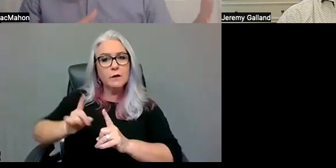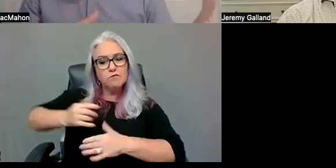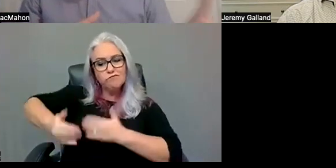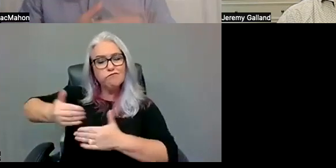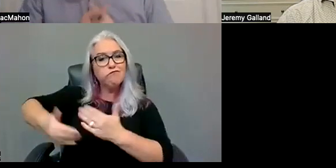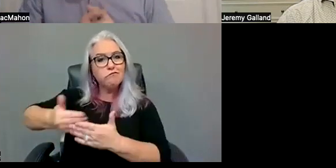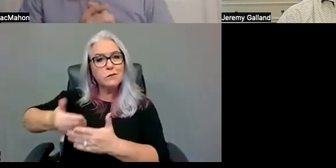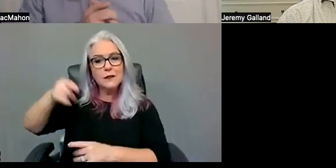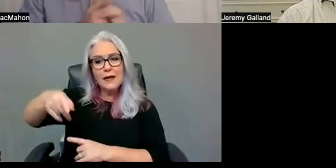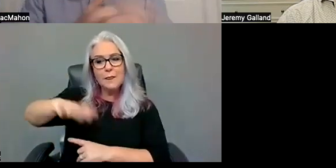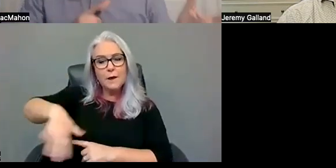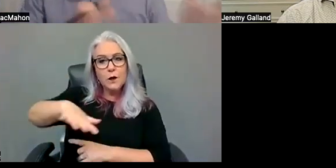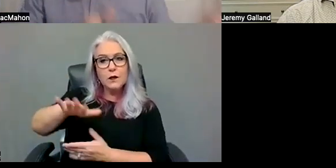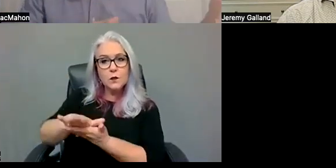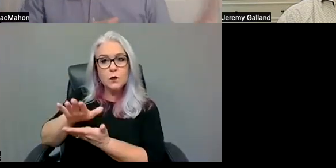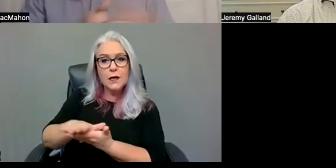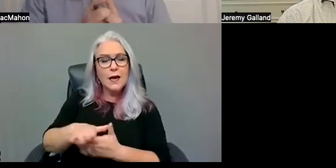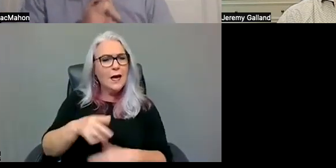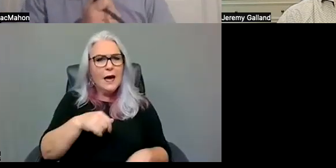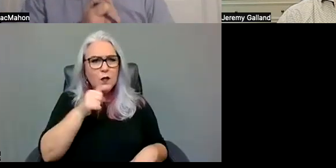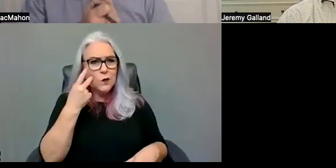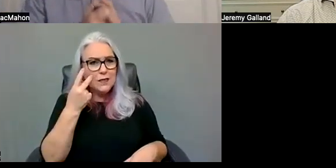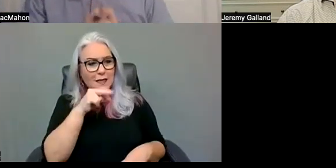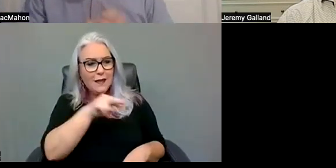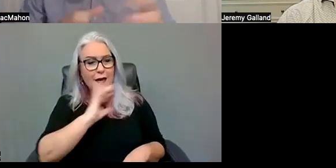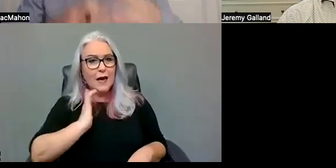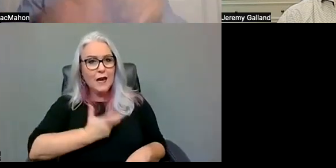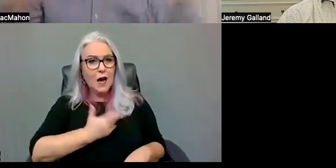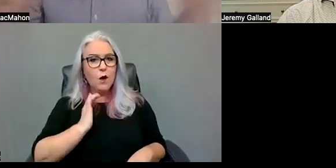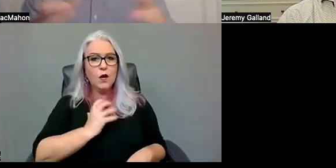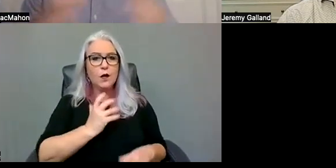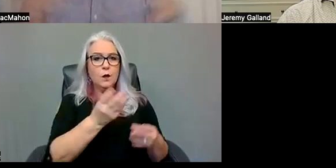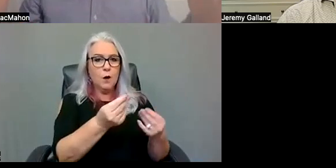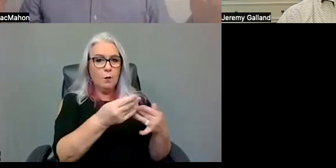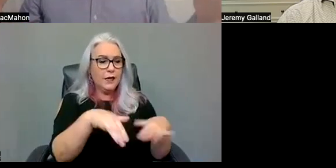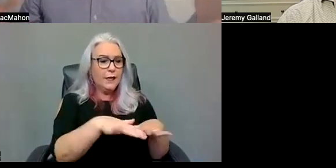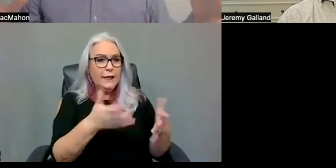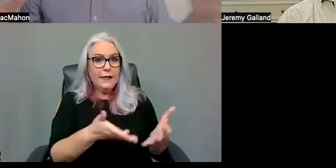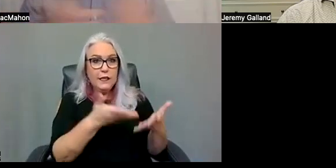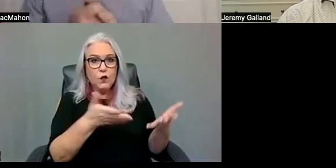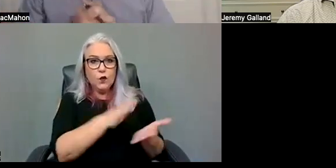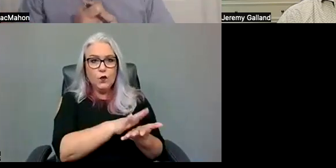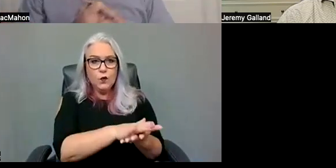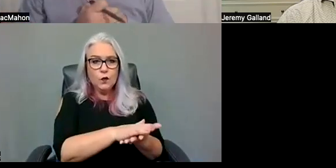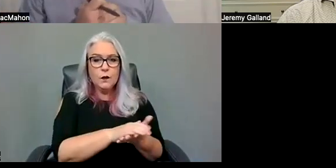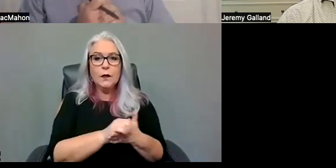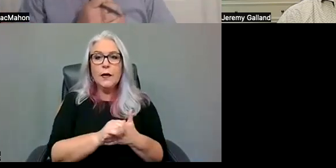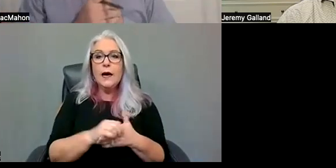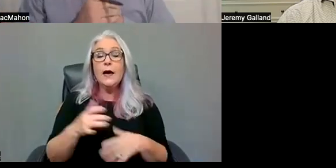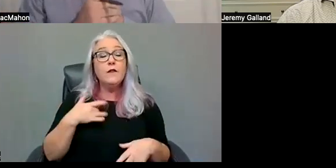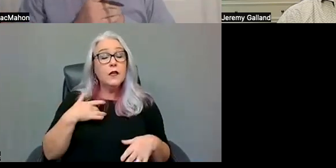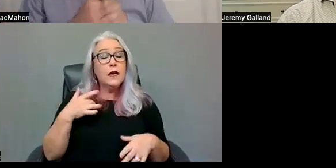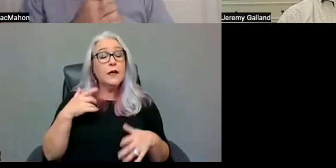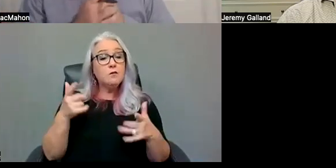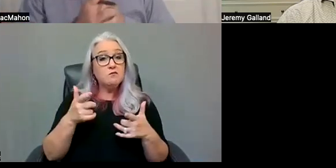I don't find that on our digital properties. So broader transparency, I would say, is